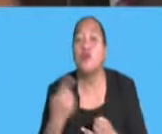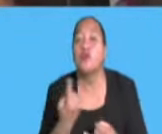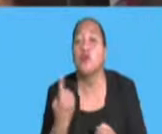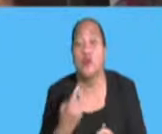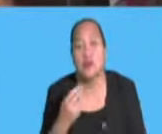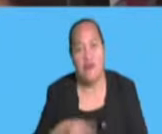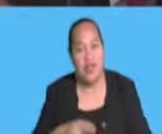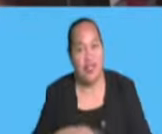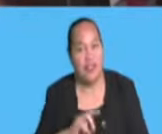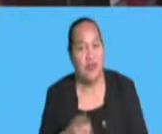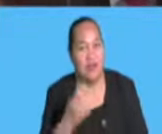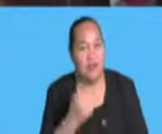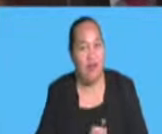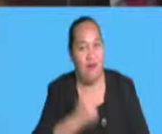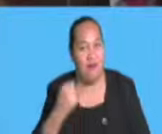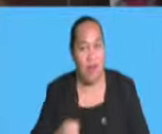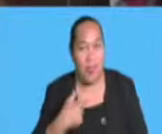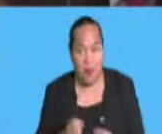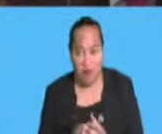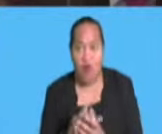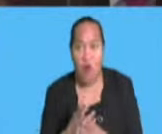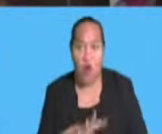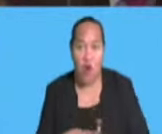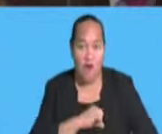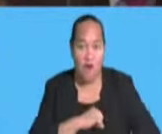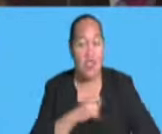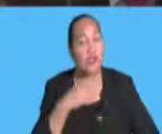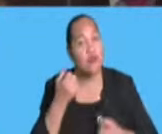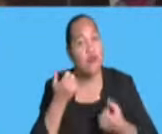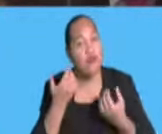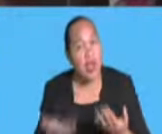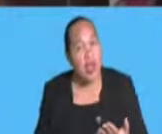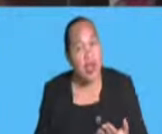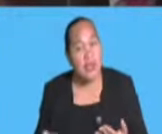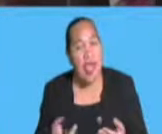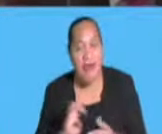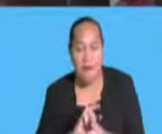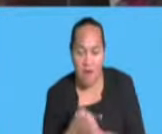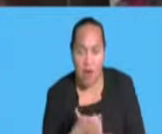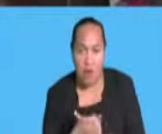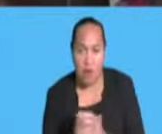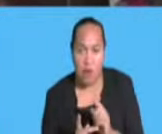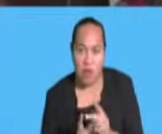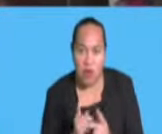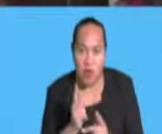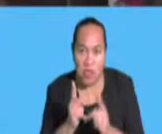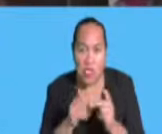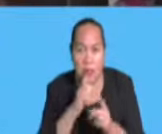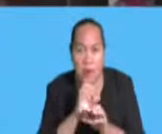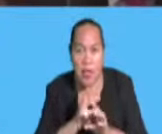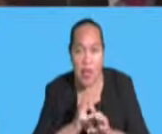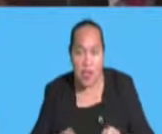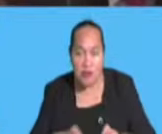government that has grown in confidence as it has provided an environment of progress, peace and stability